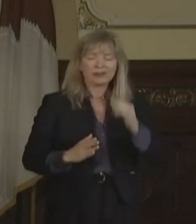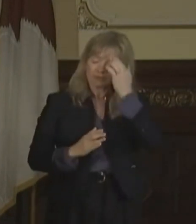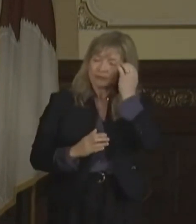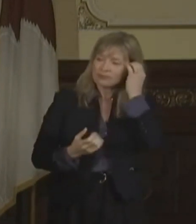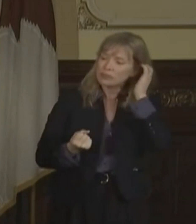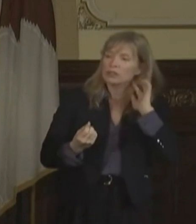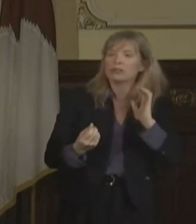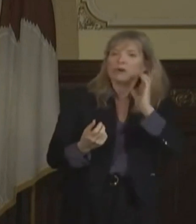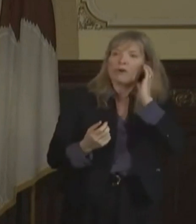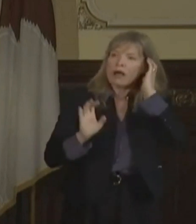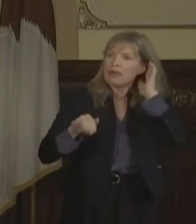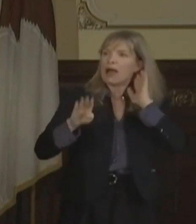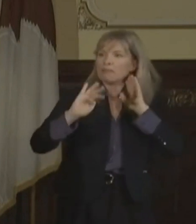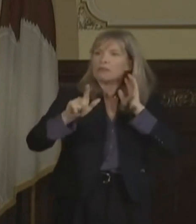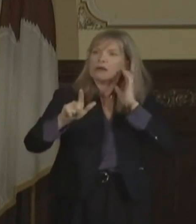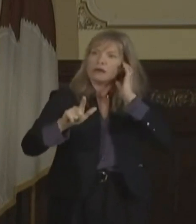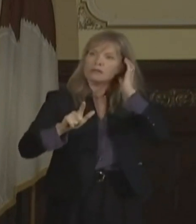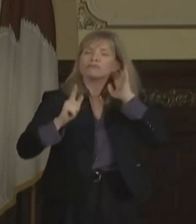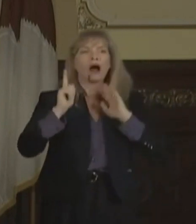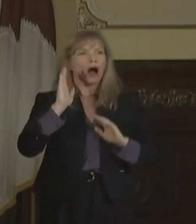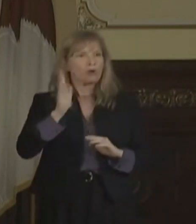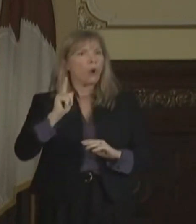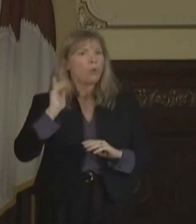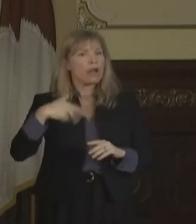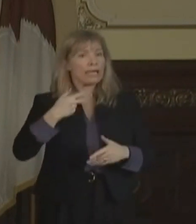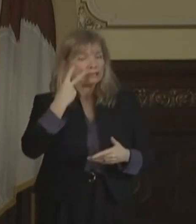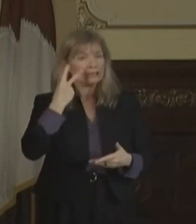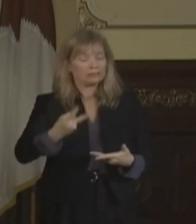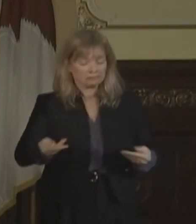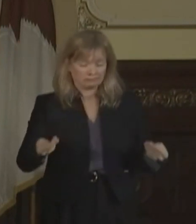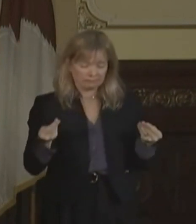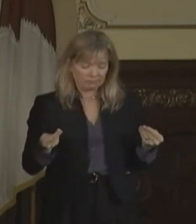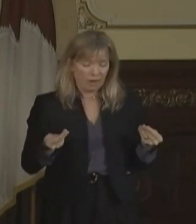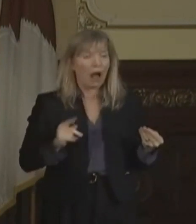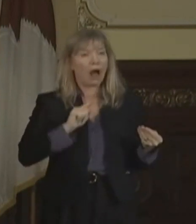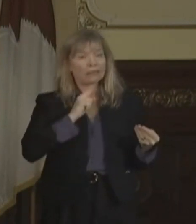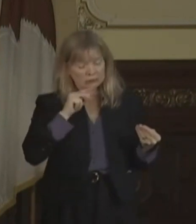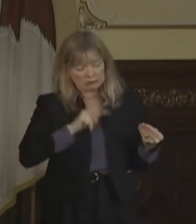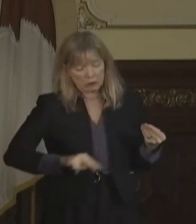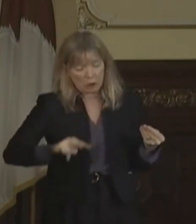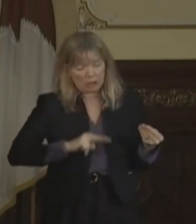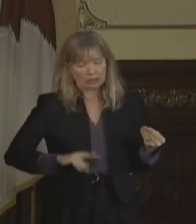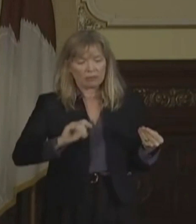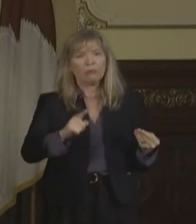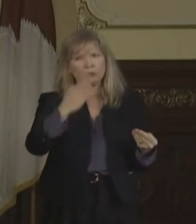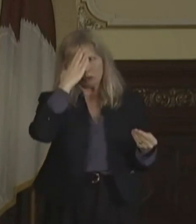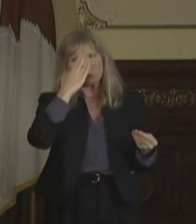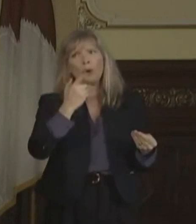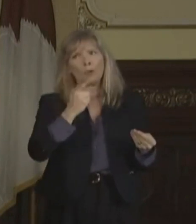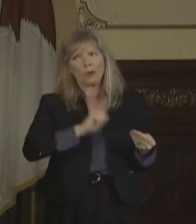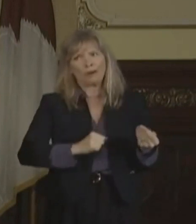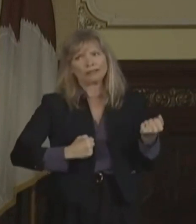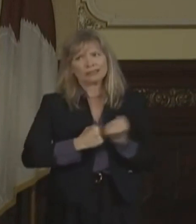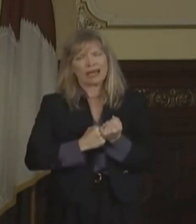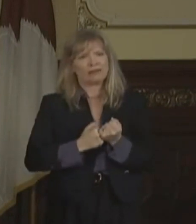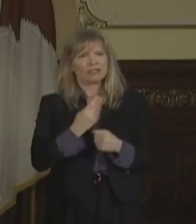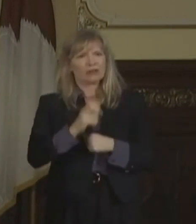so, you know, that bill I know is coming to my desk, and I'll obviously take a serious look at it, but you know where I've stood for several years